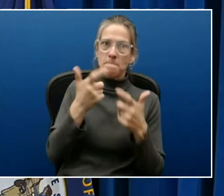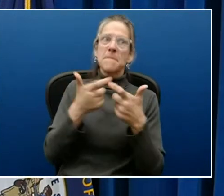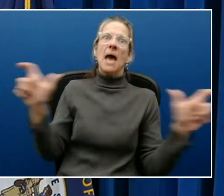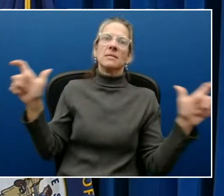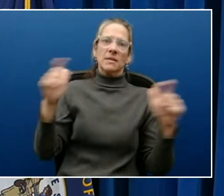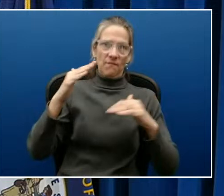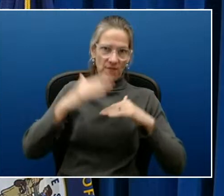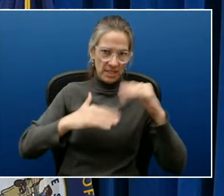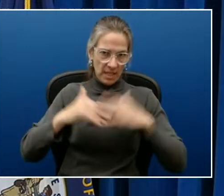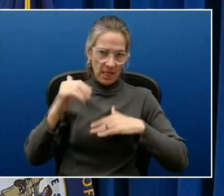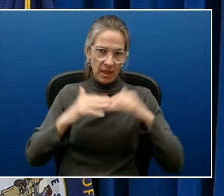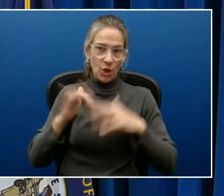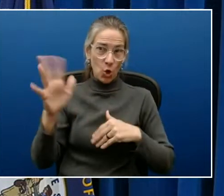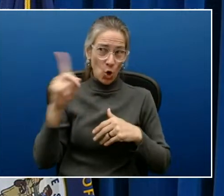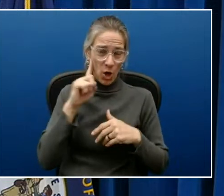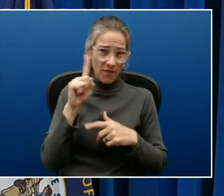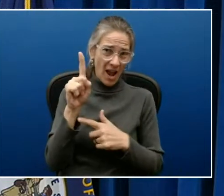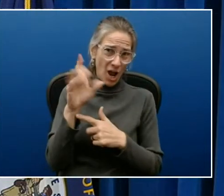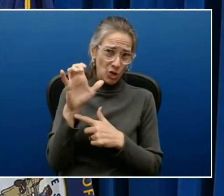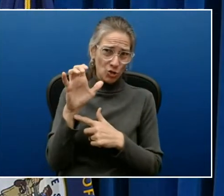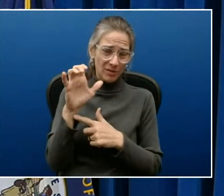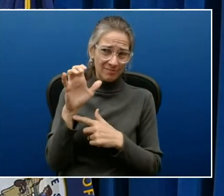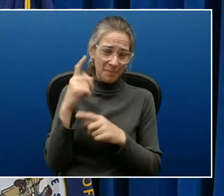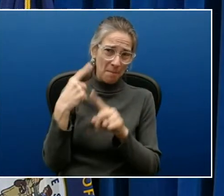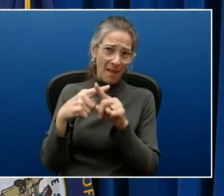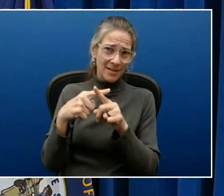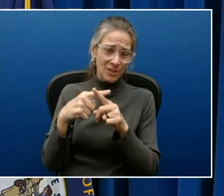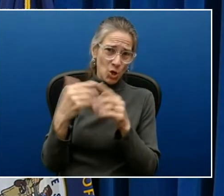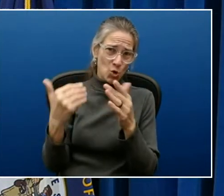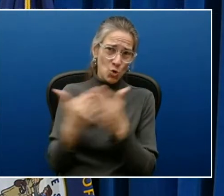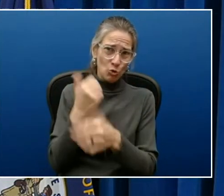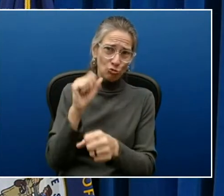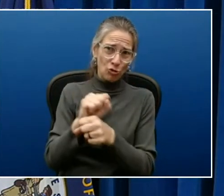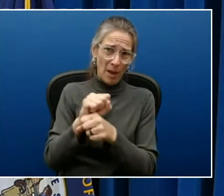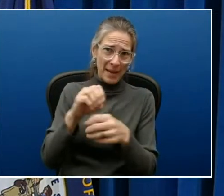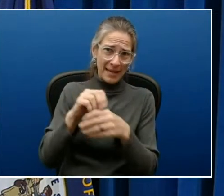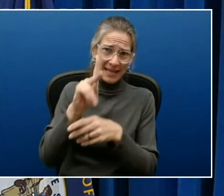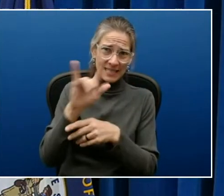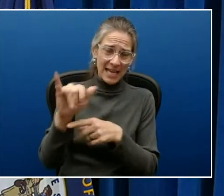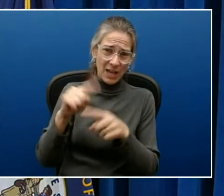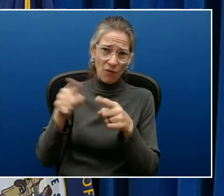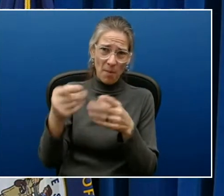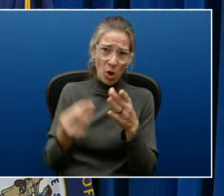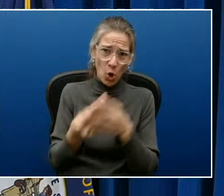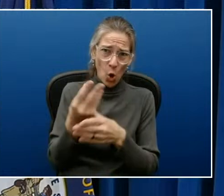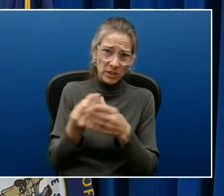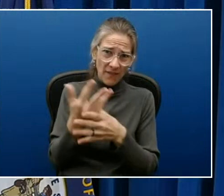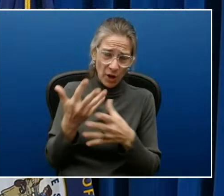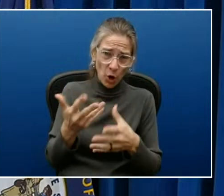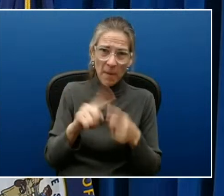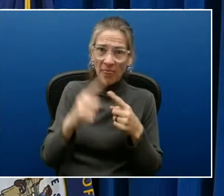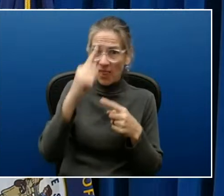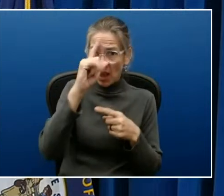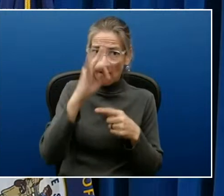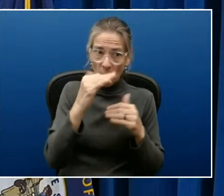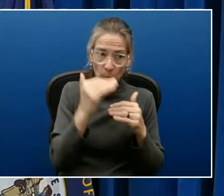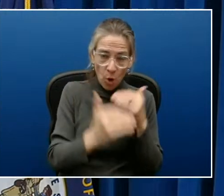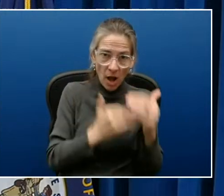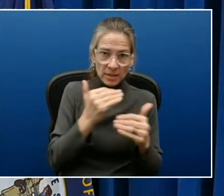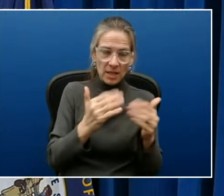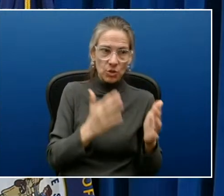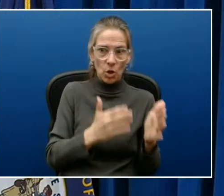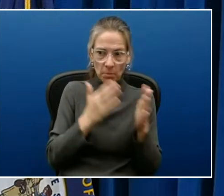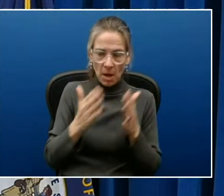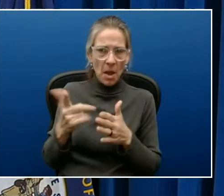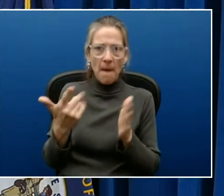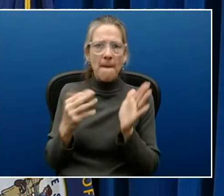You just heard about 100 plus new potential jobs in Kentucky from a cultivator, but you look at the processors and the rest, this is millions of